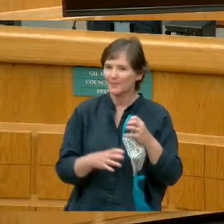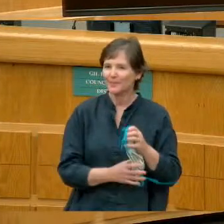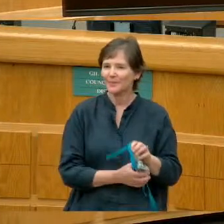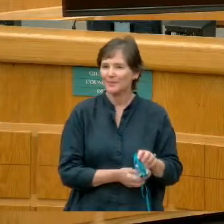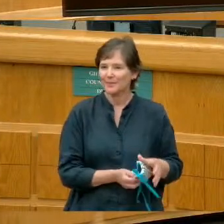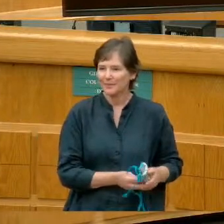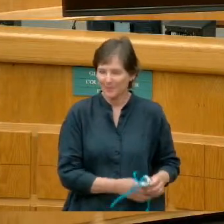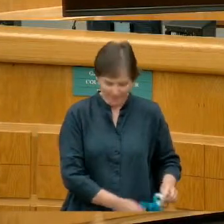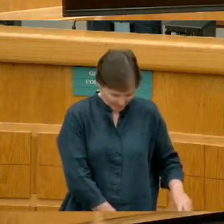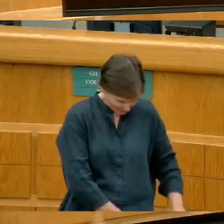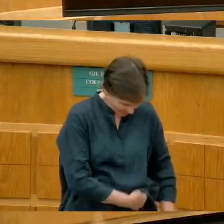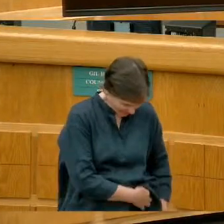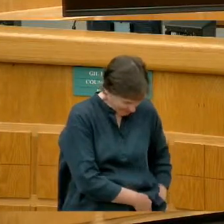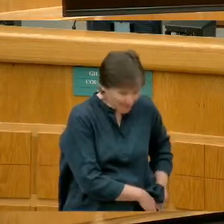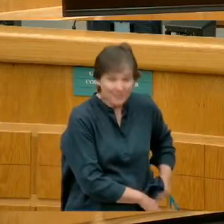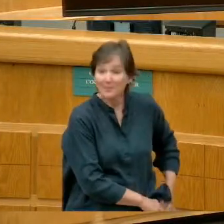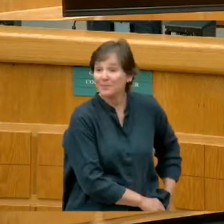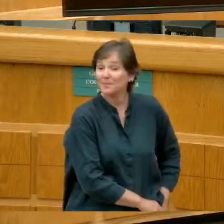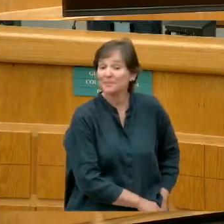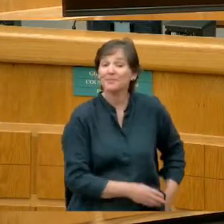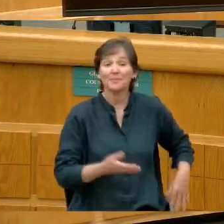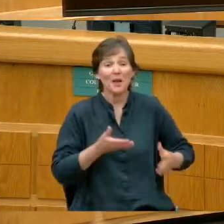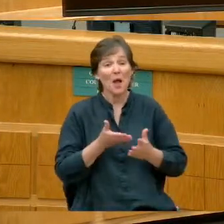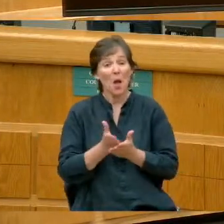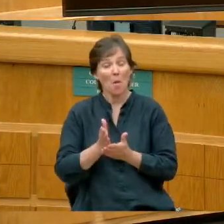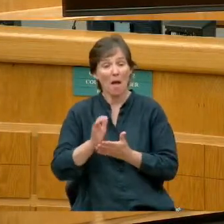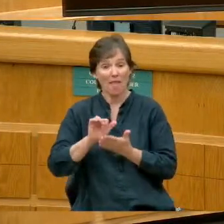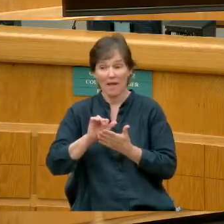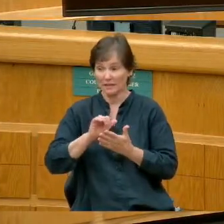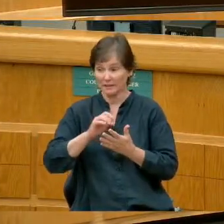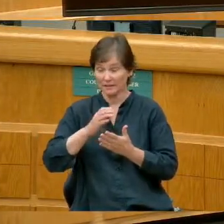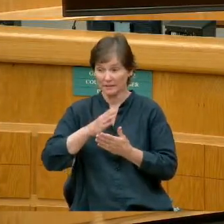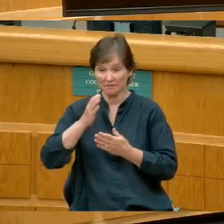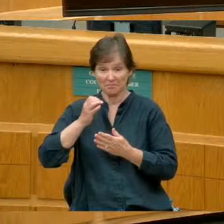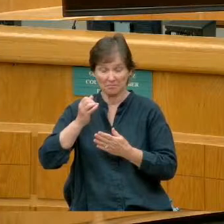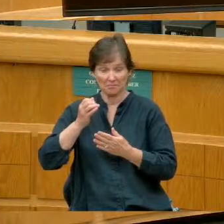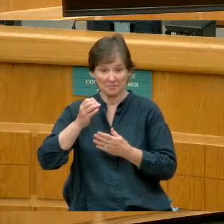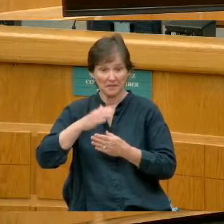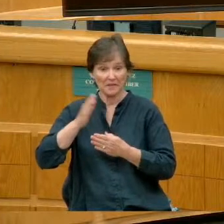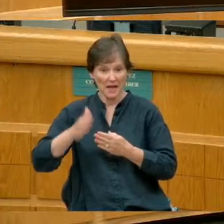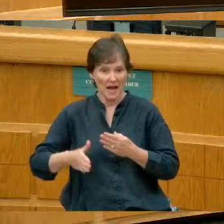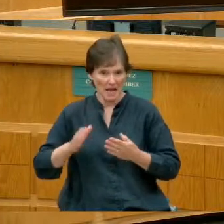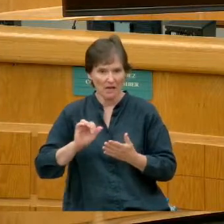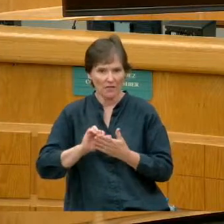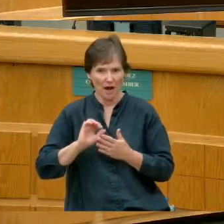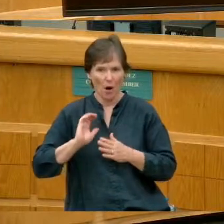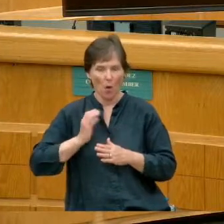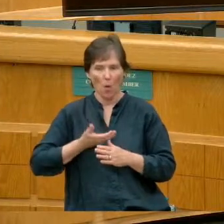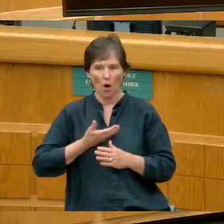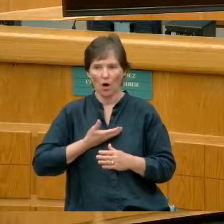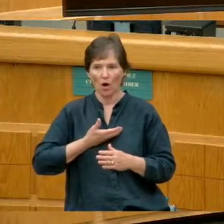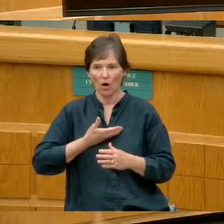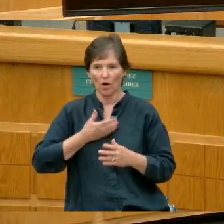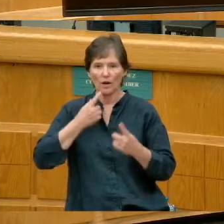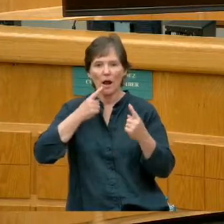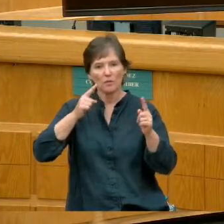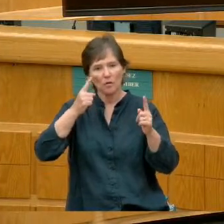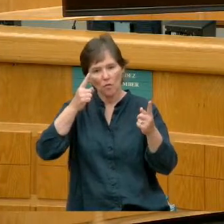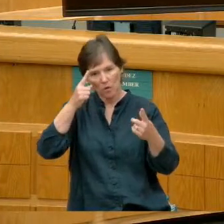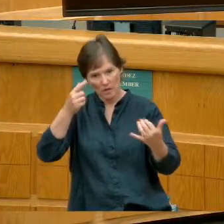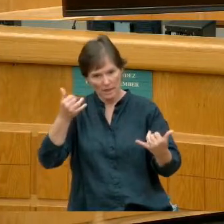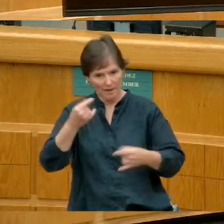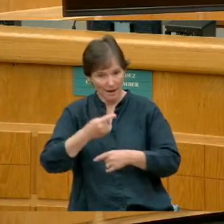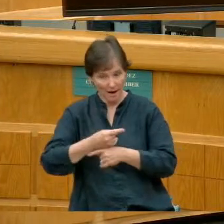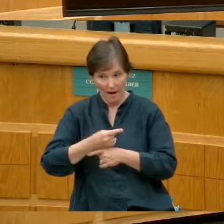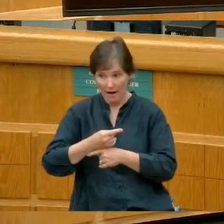All right, that concludes our briefing for today. That concludes our briefing for today. We will see if there's